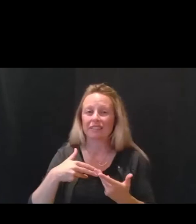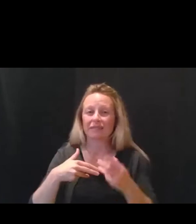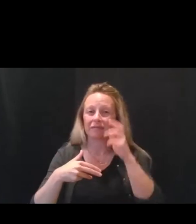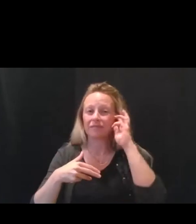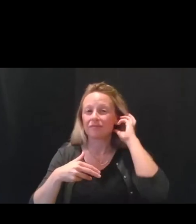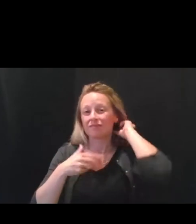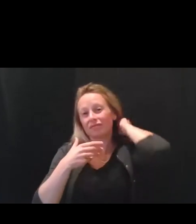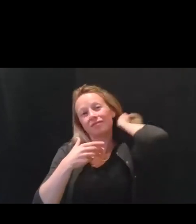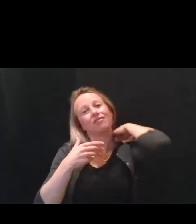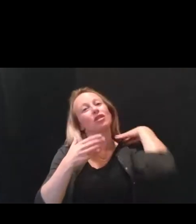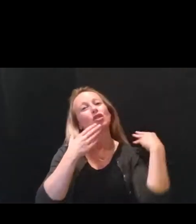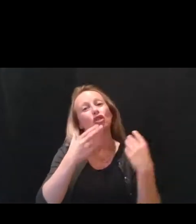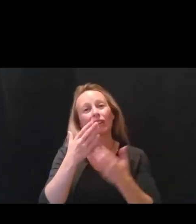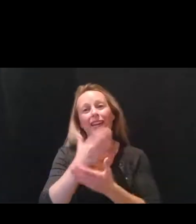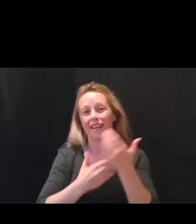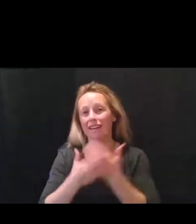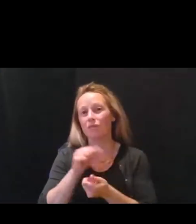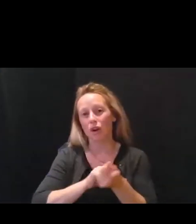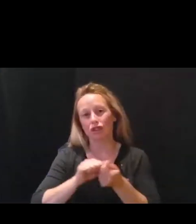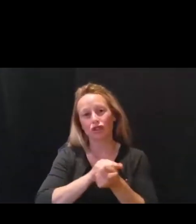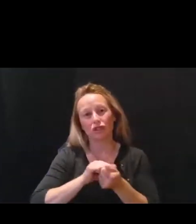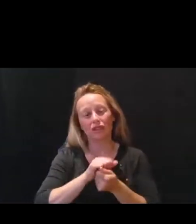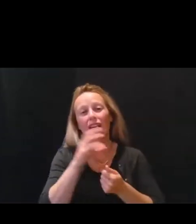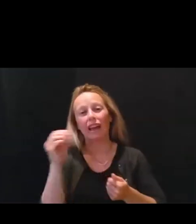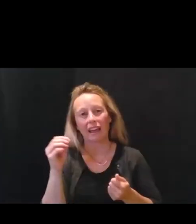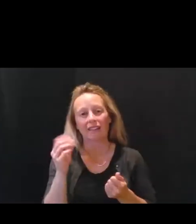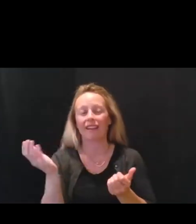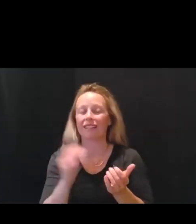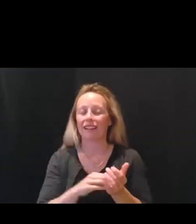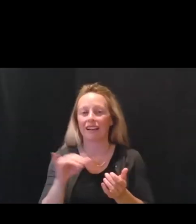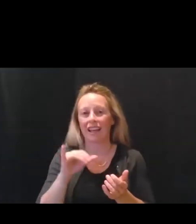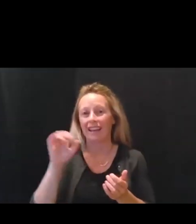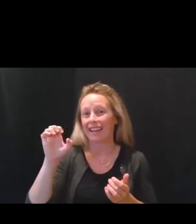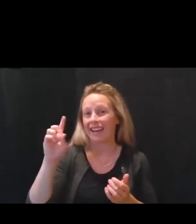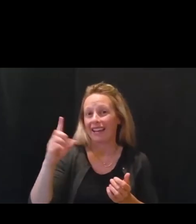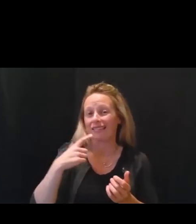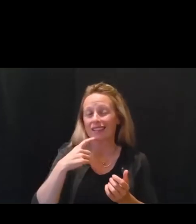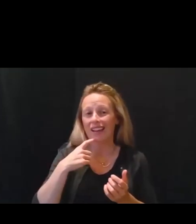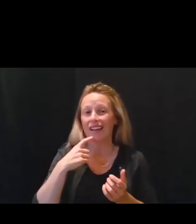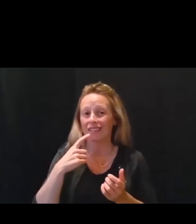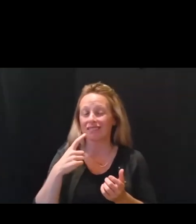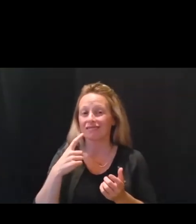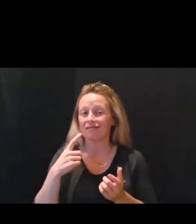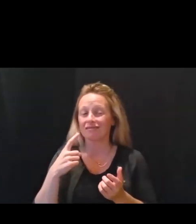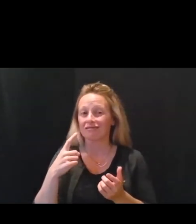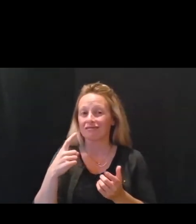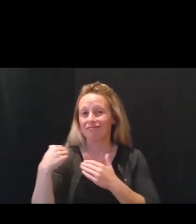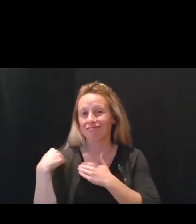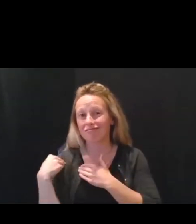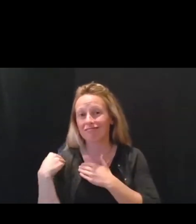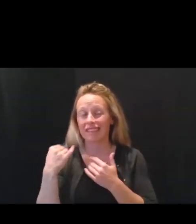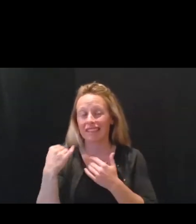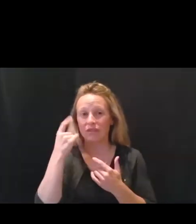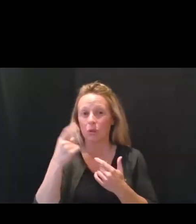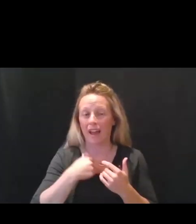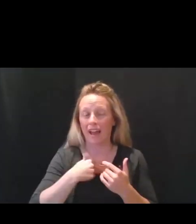Good hand hygiene should be maintained. And again, as Ed said, it is the parent's responsibility that if you have a kid who is showing